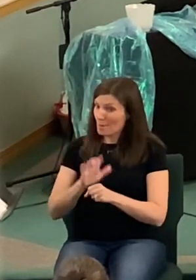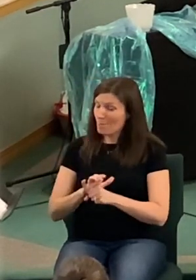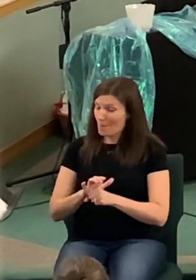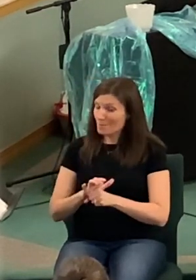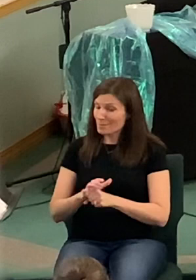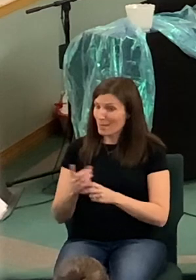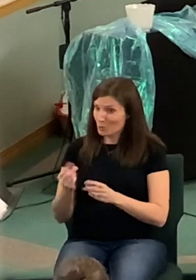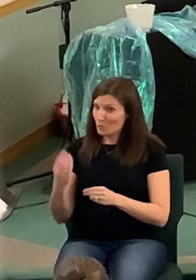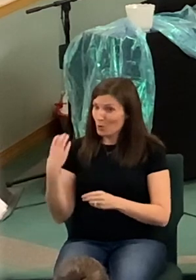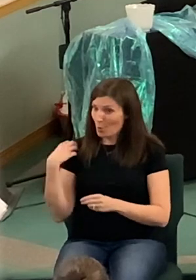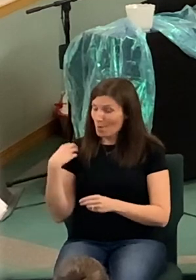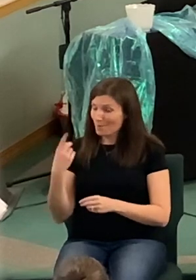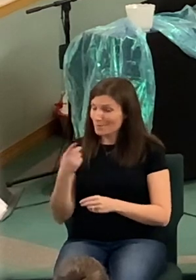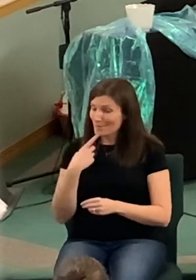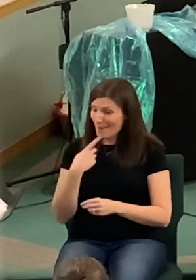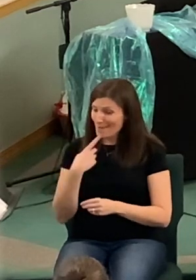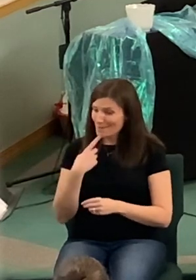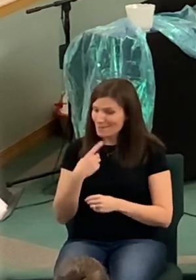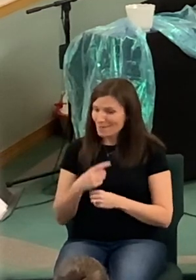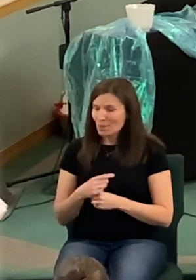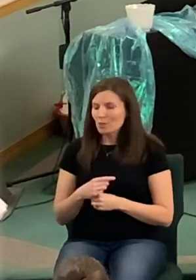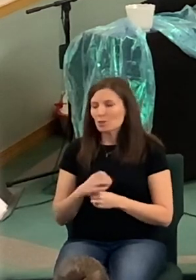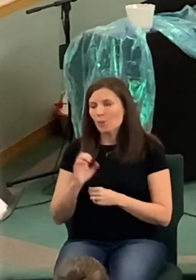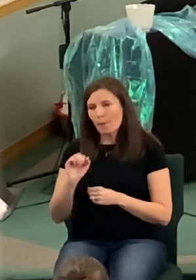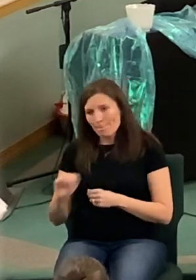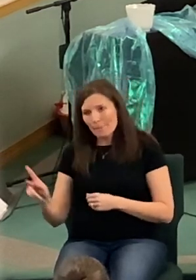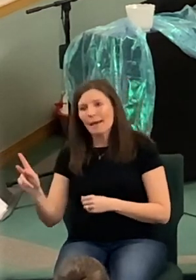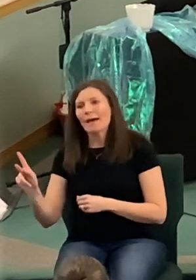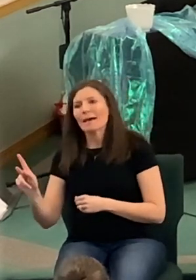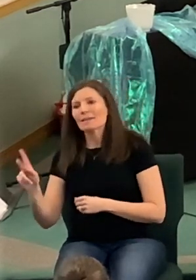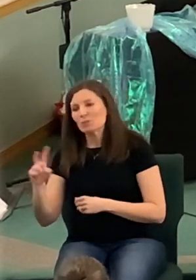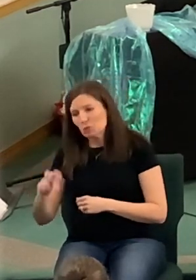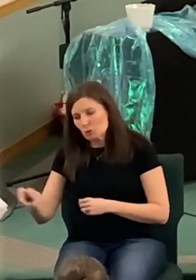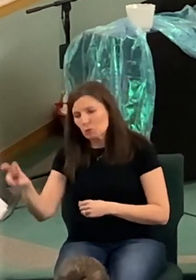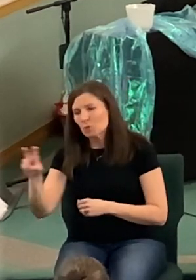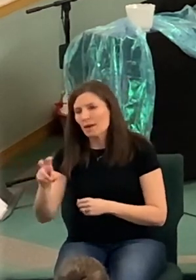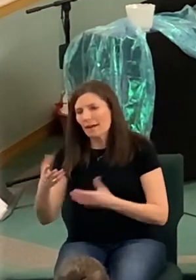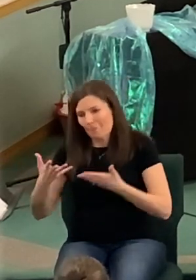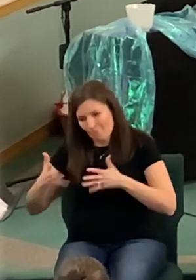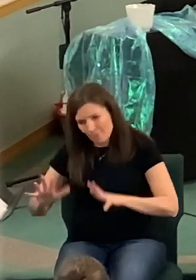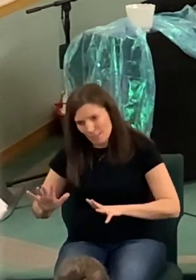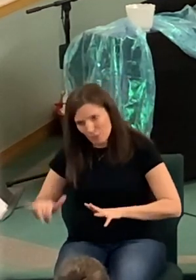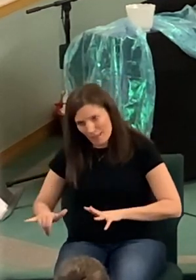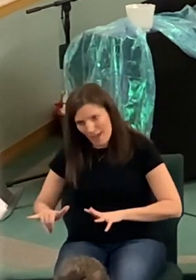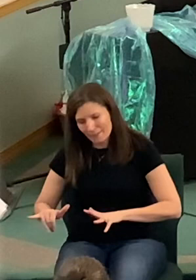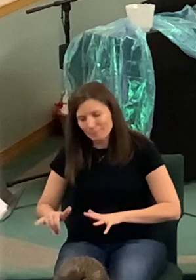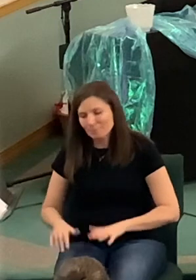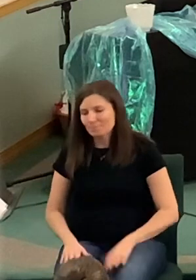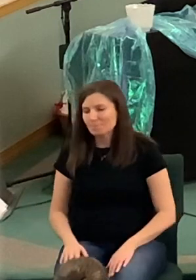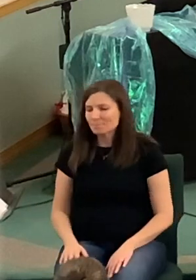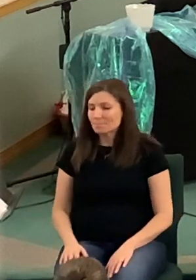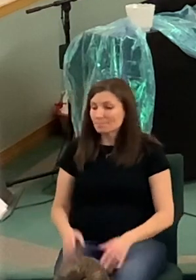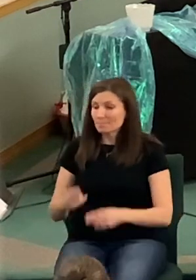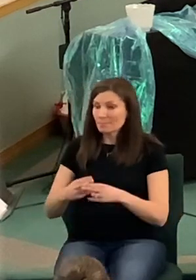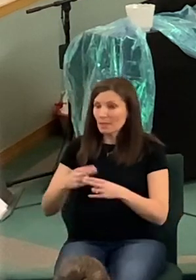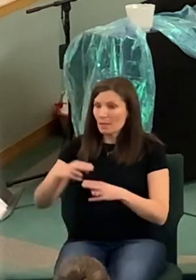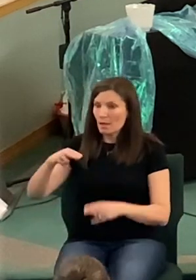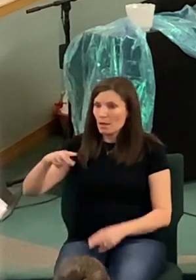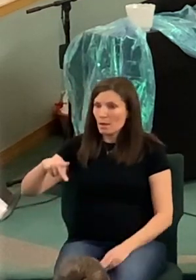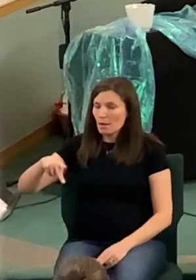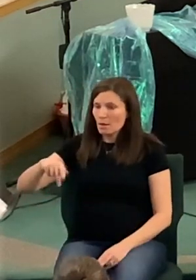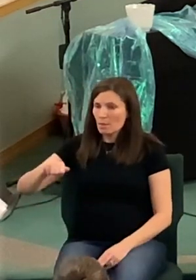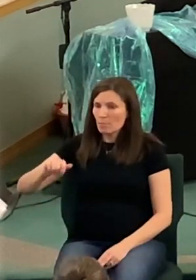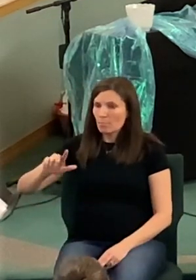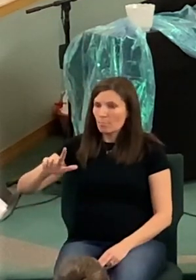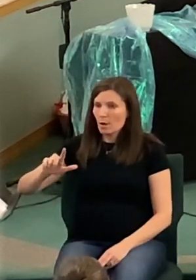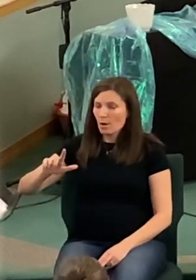is telling us. And so they went back on tour. Now, his name was Paul Hewson, his given name,